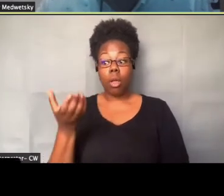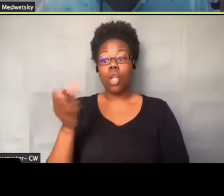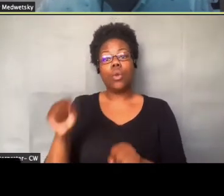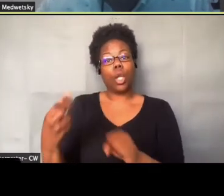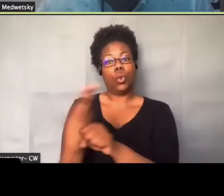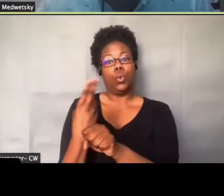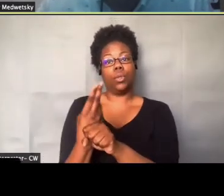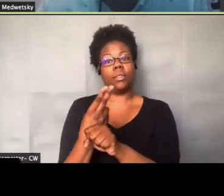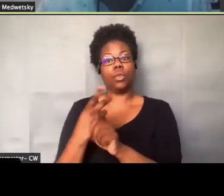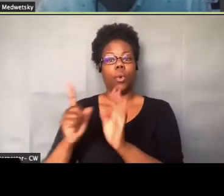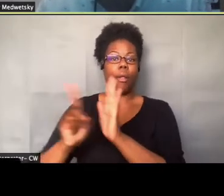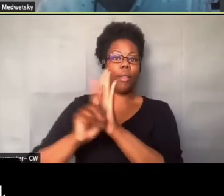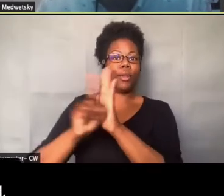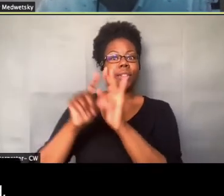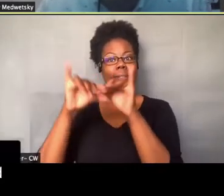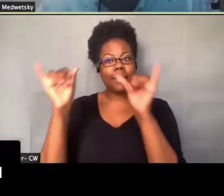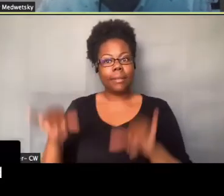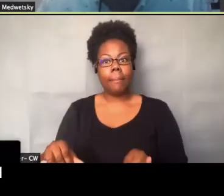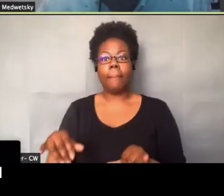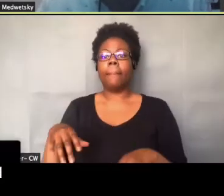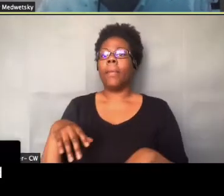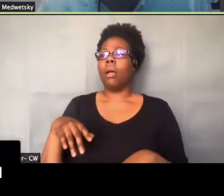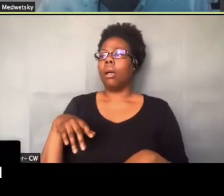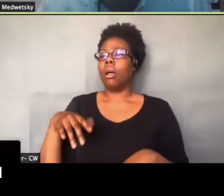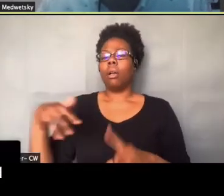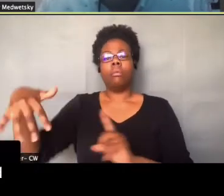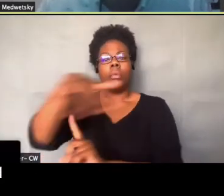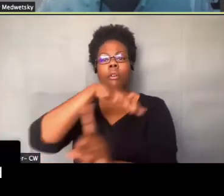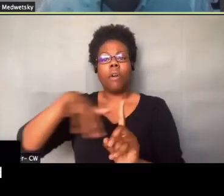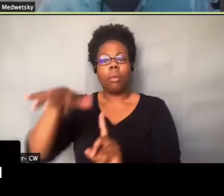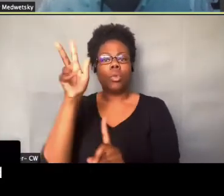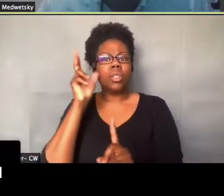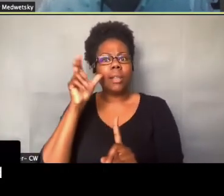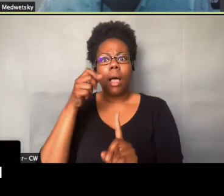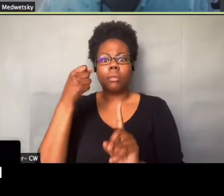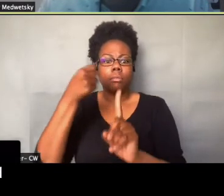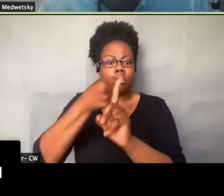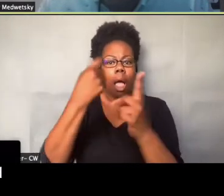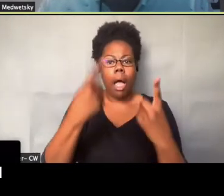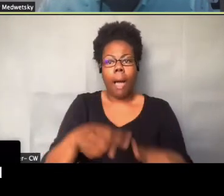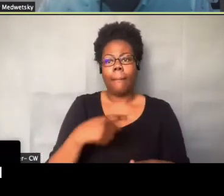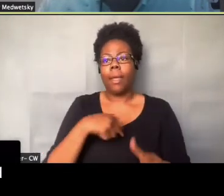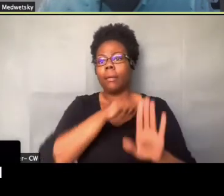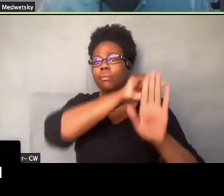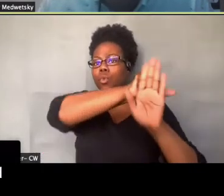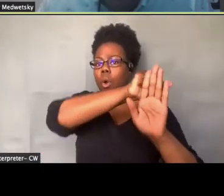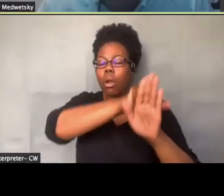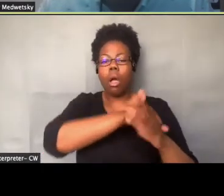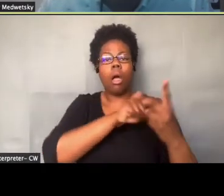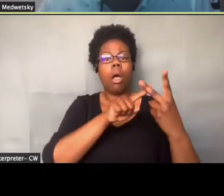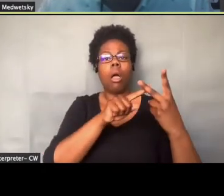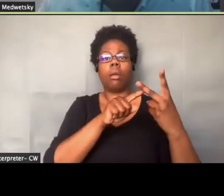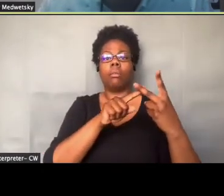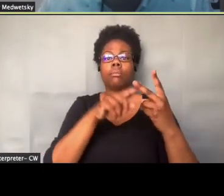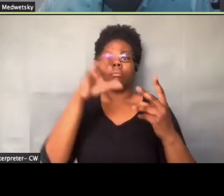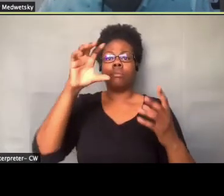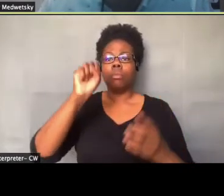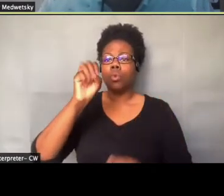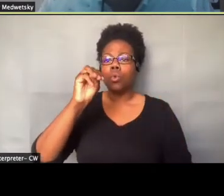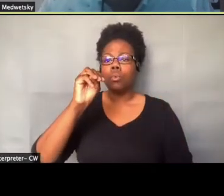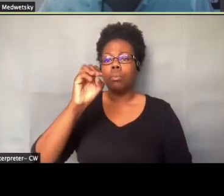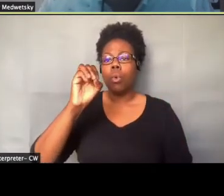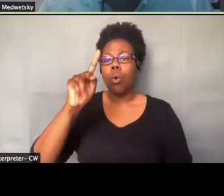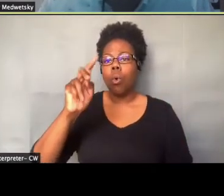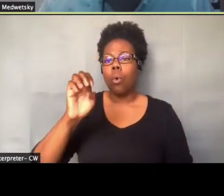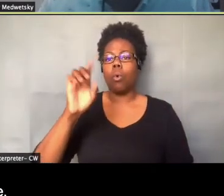up environmental sound, door knocks, smoke alarm, telephone ring. And you can even have it such where